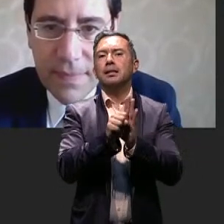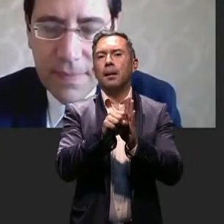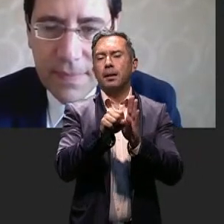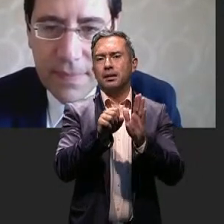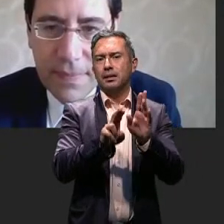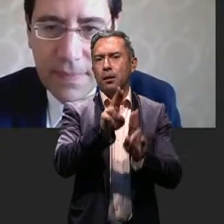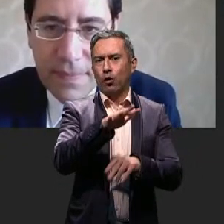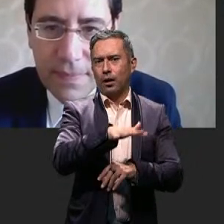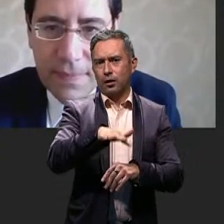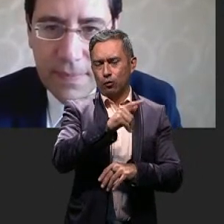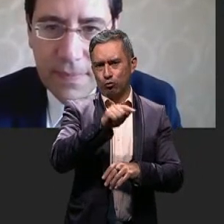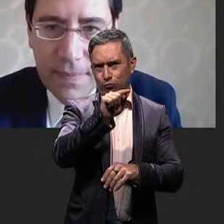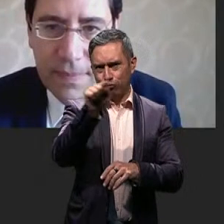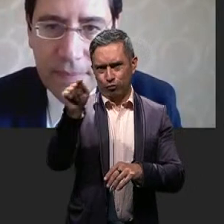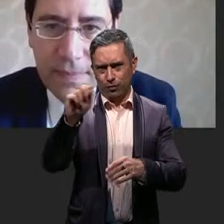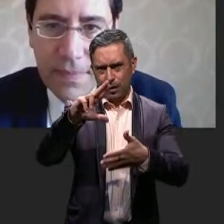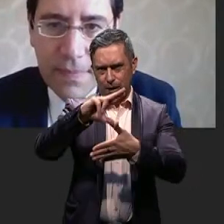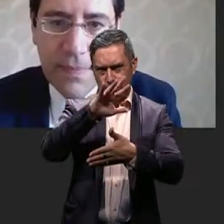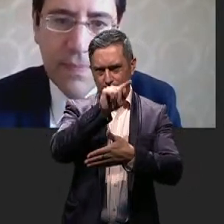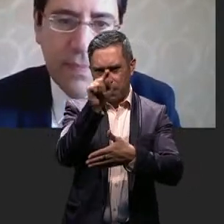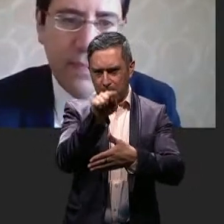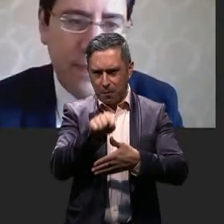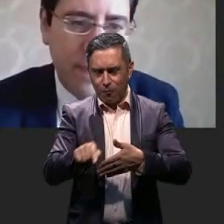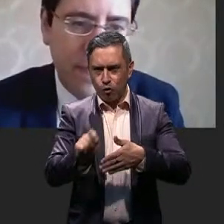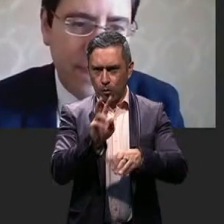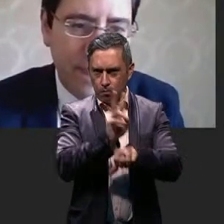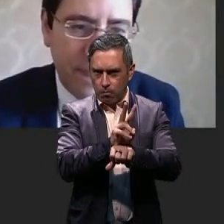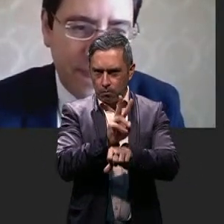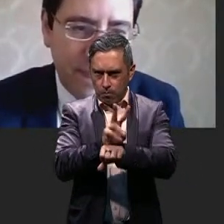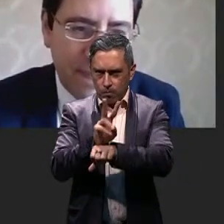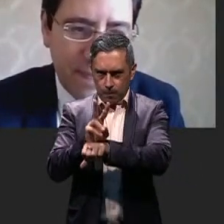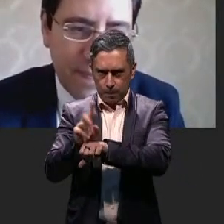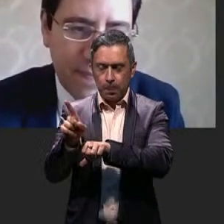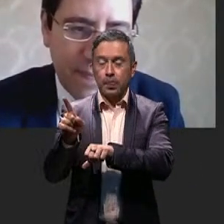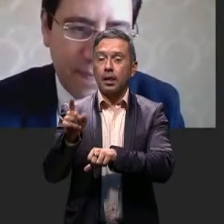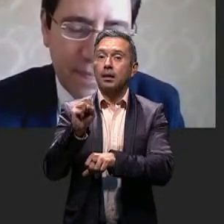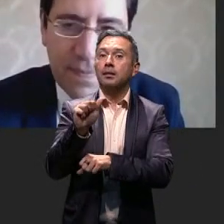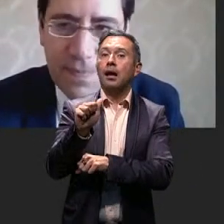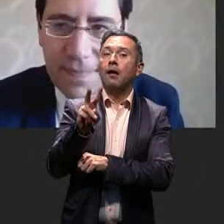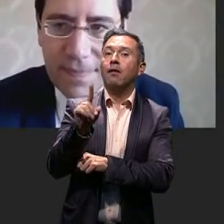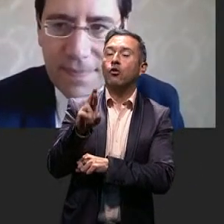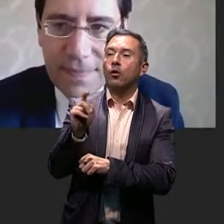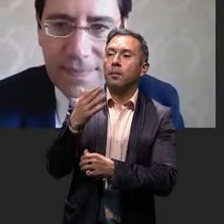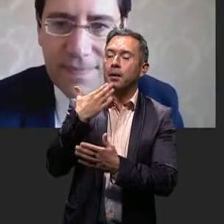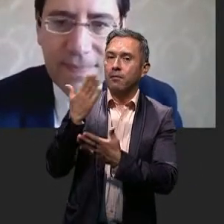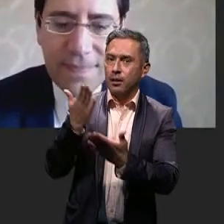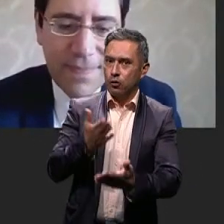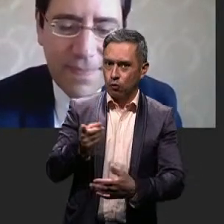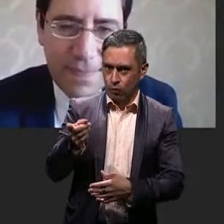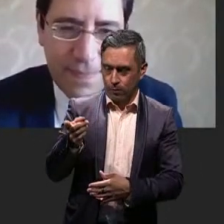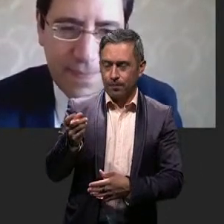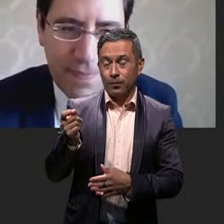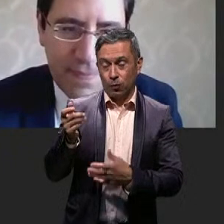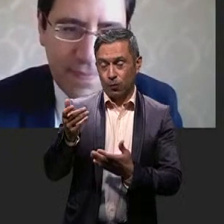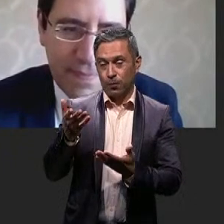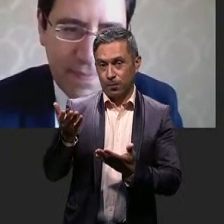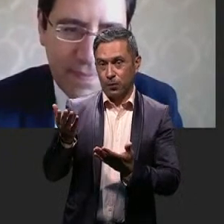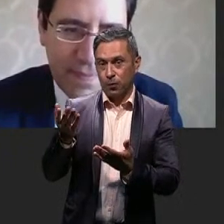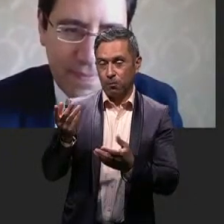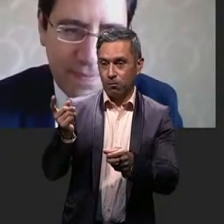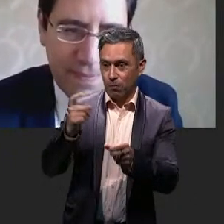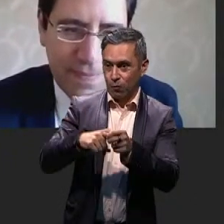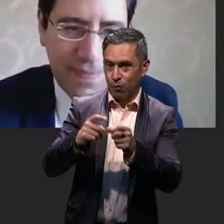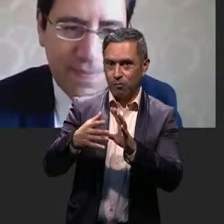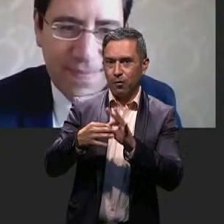and elections throughout Latin America. So welcome, Salvador. And we are so happy to have you here with